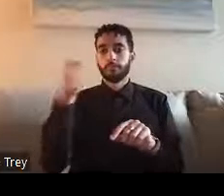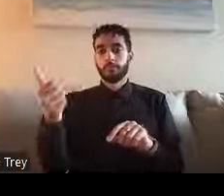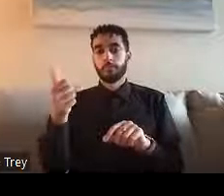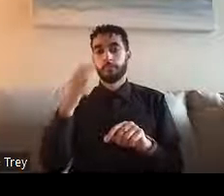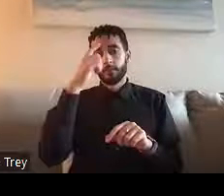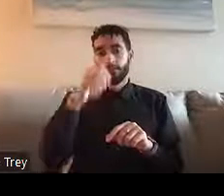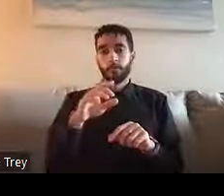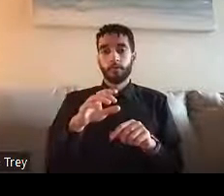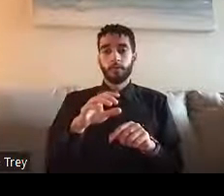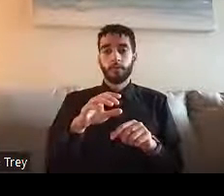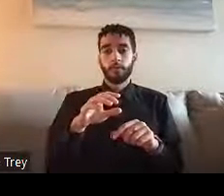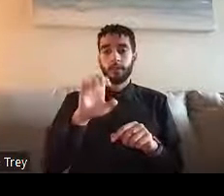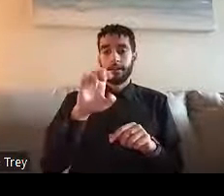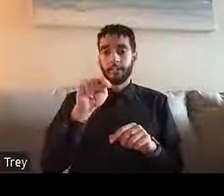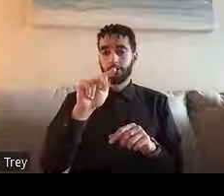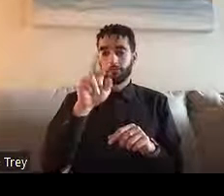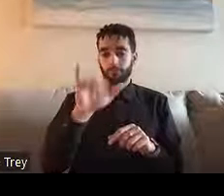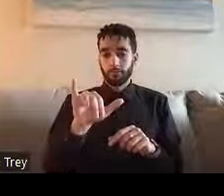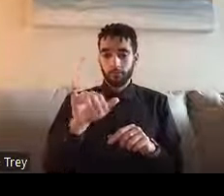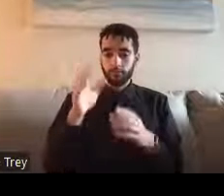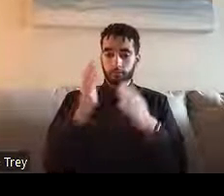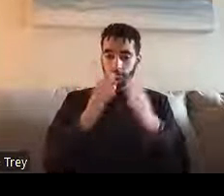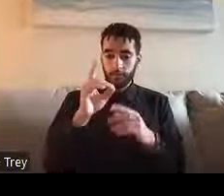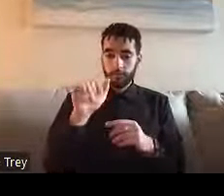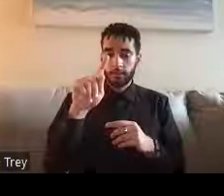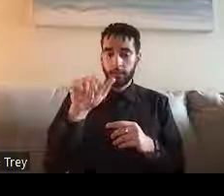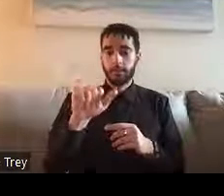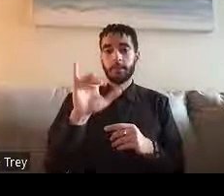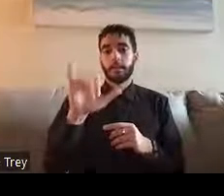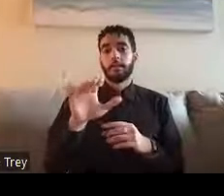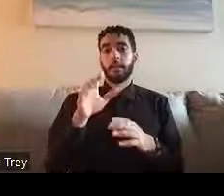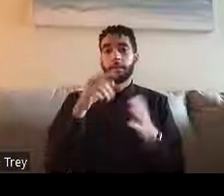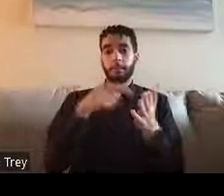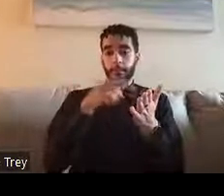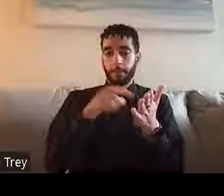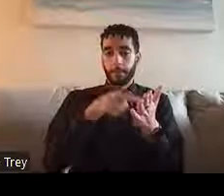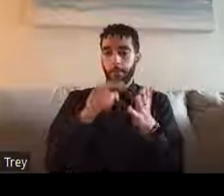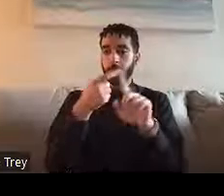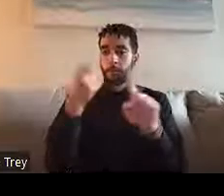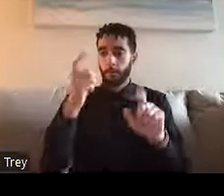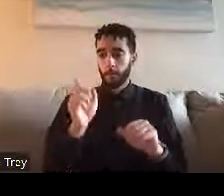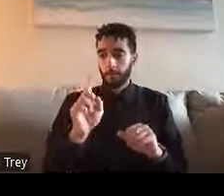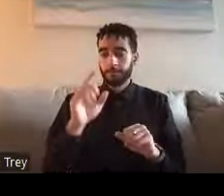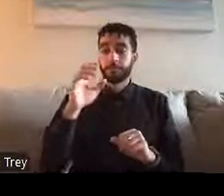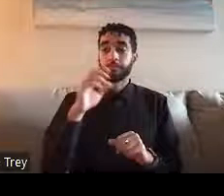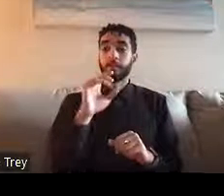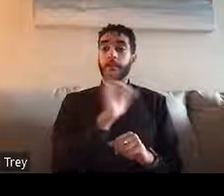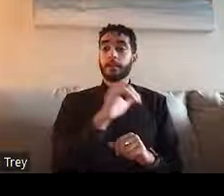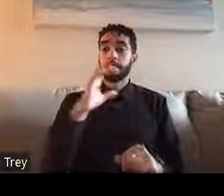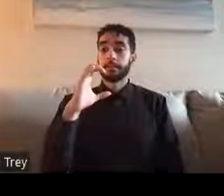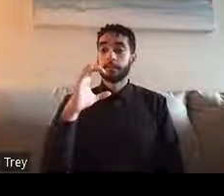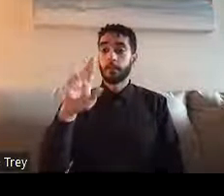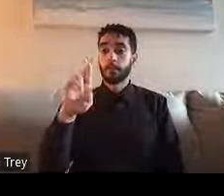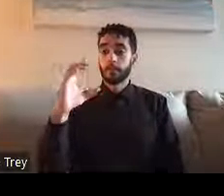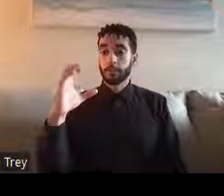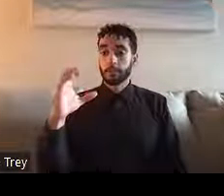entry, for service data and reports for payment sources. I would add that the CRC contracts are